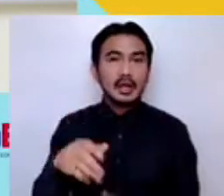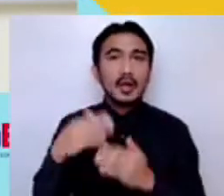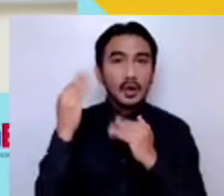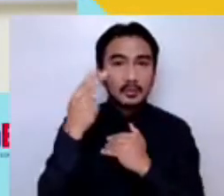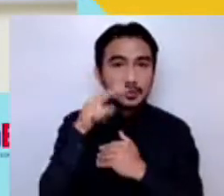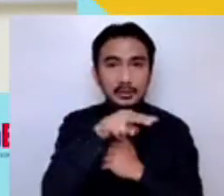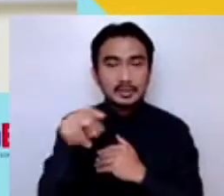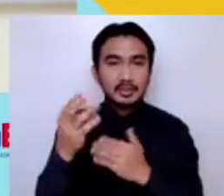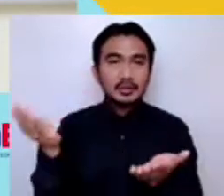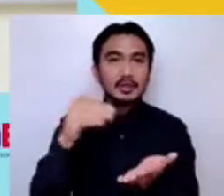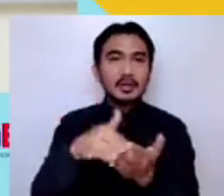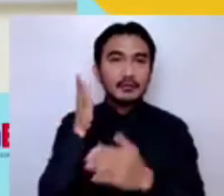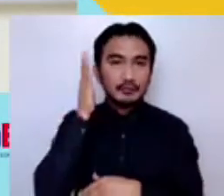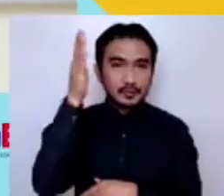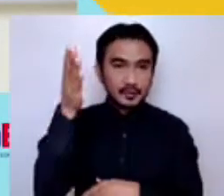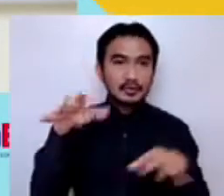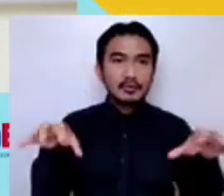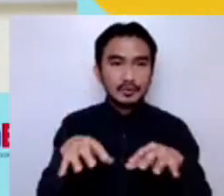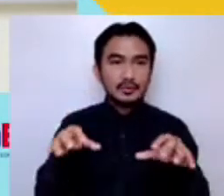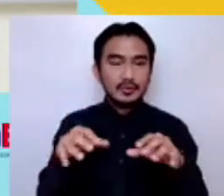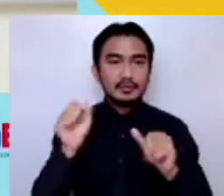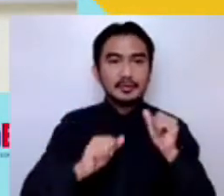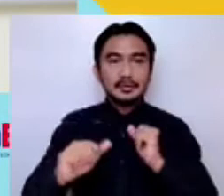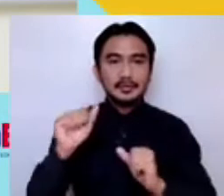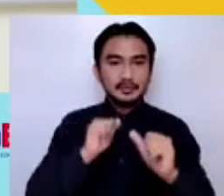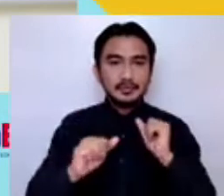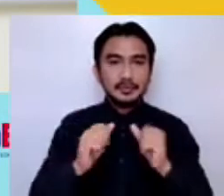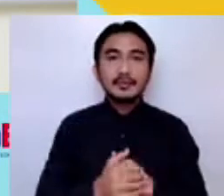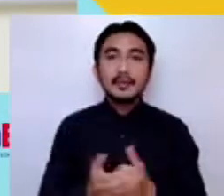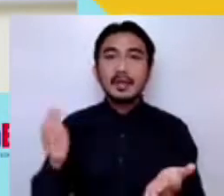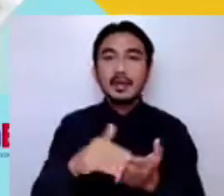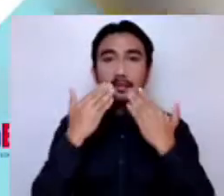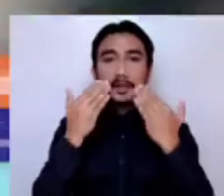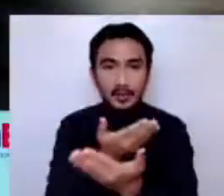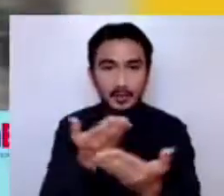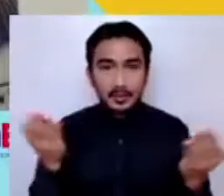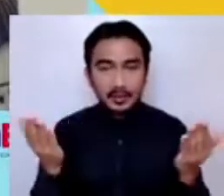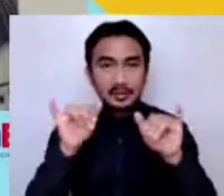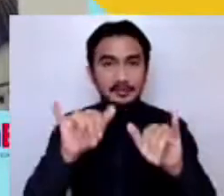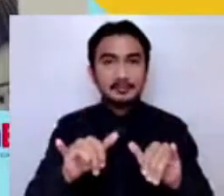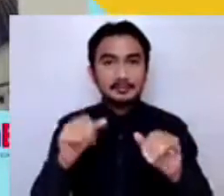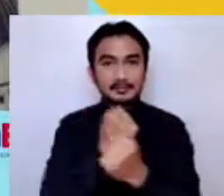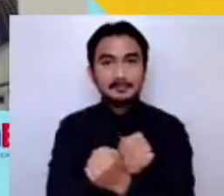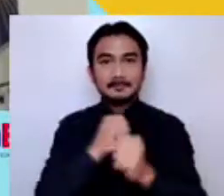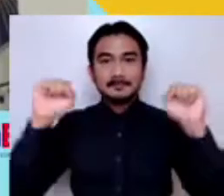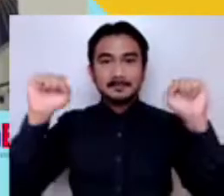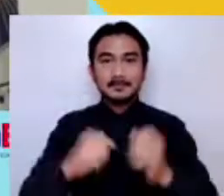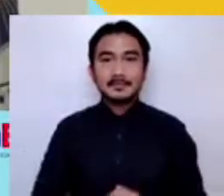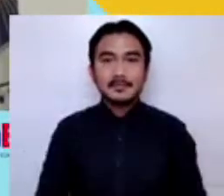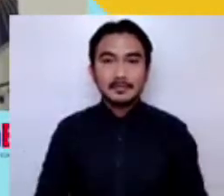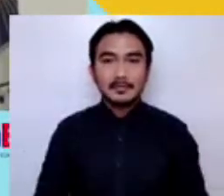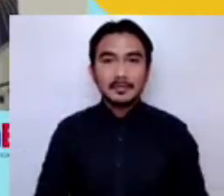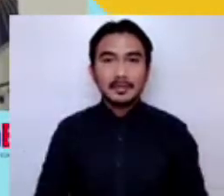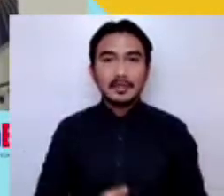future activities in BHROD. So thank you to everyone and stay safe. My warmest greetings to all